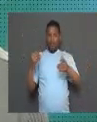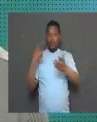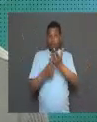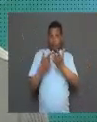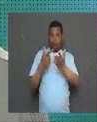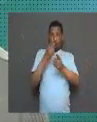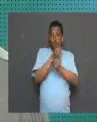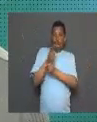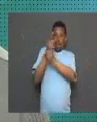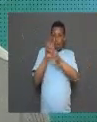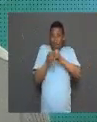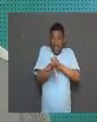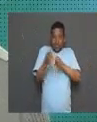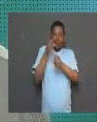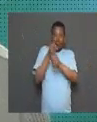of geography.